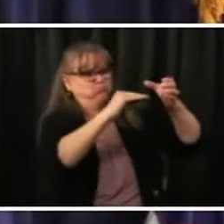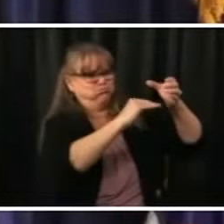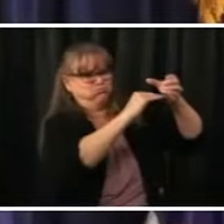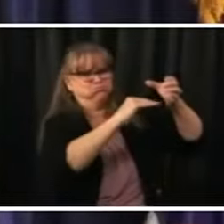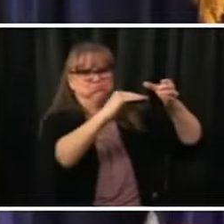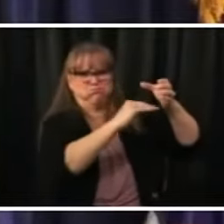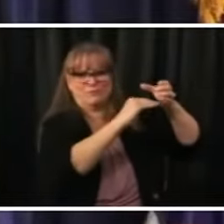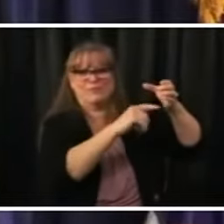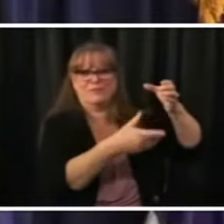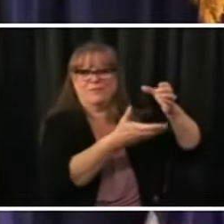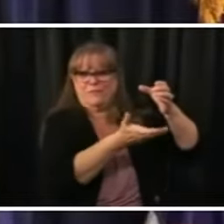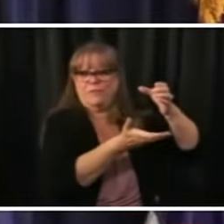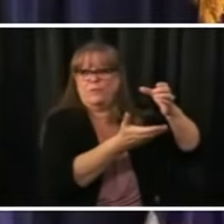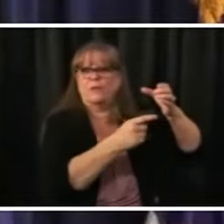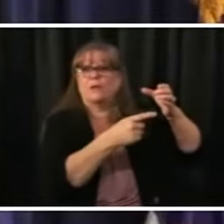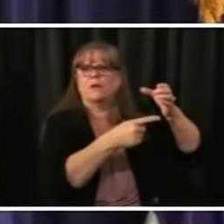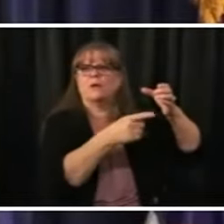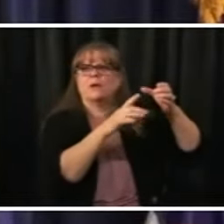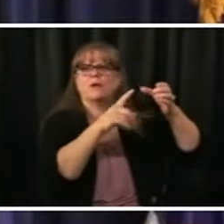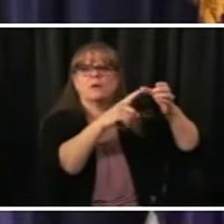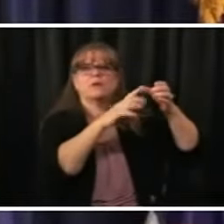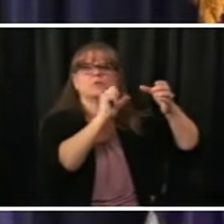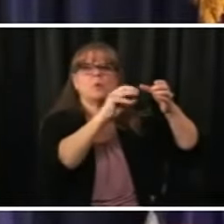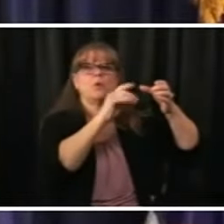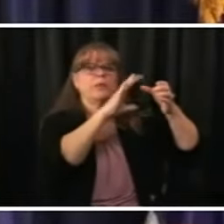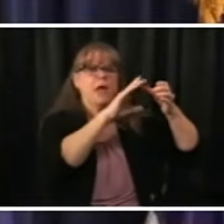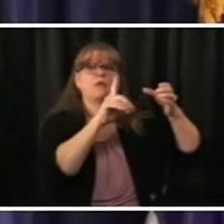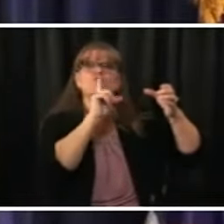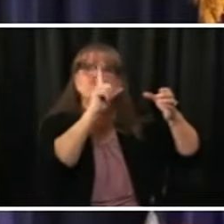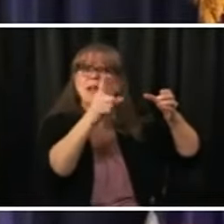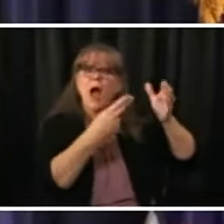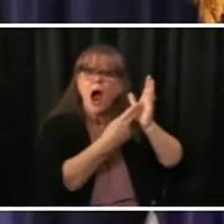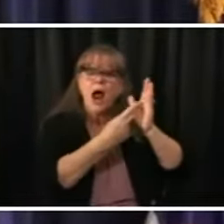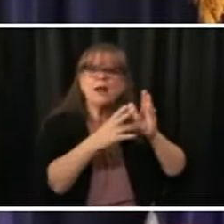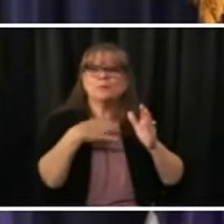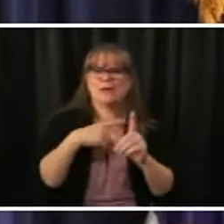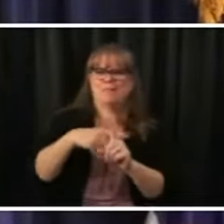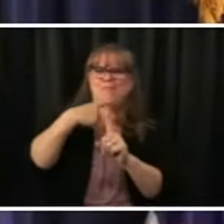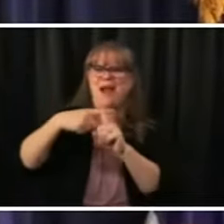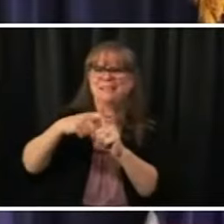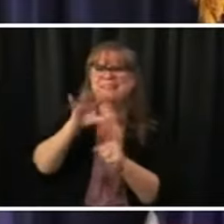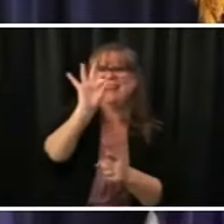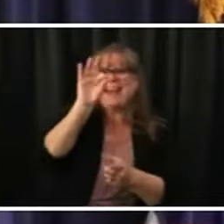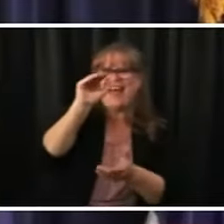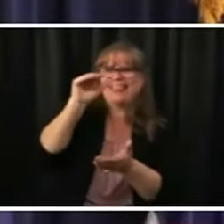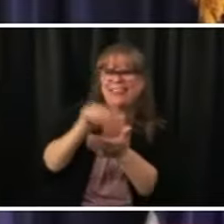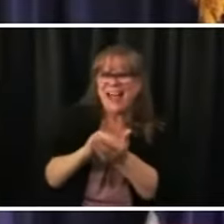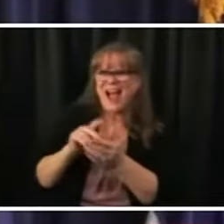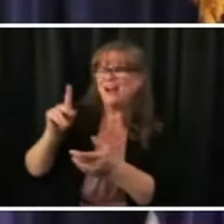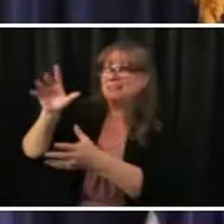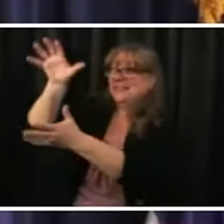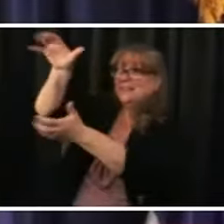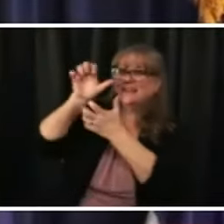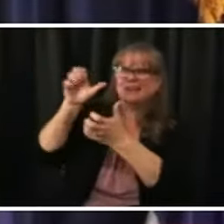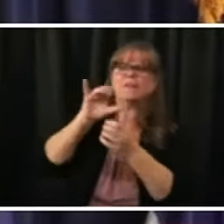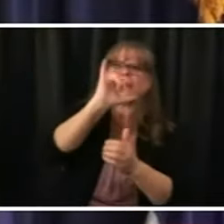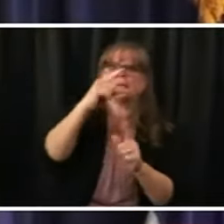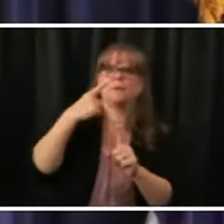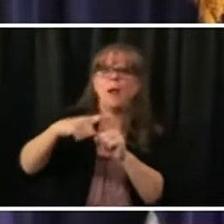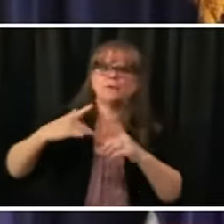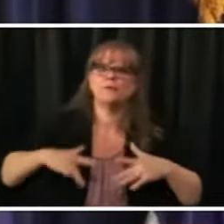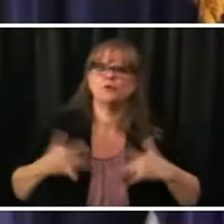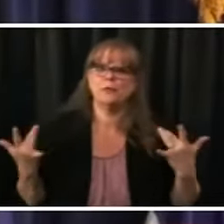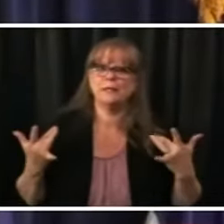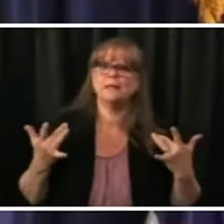3-week visibility into supply, twice weekly deliveries. We are then able to translate that into information earlier